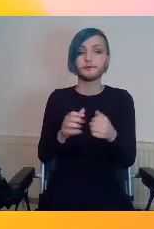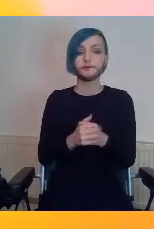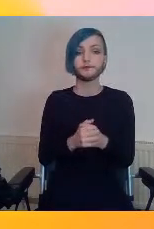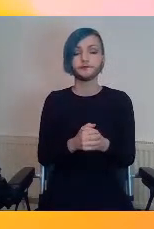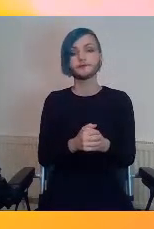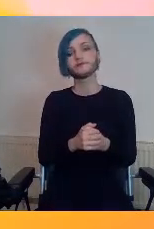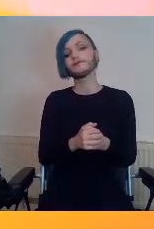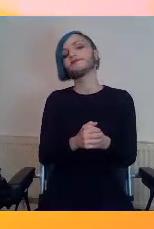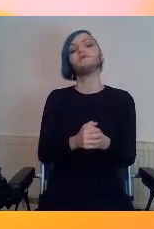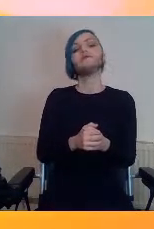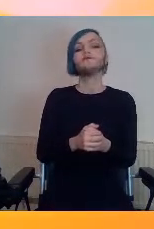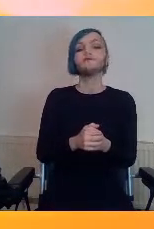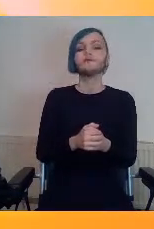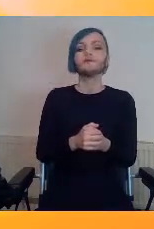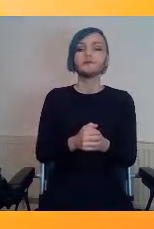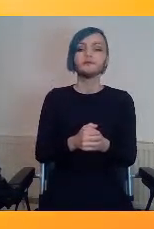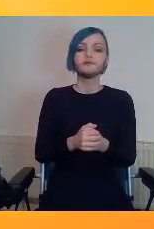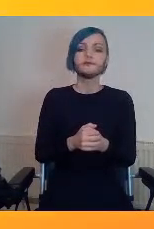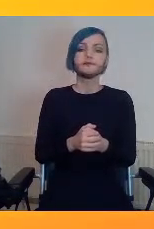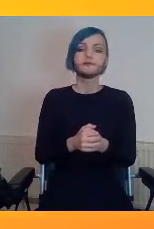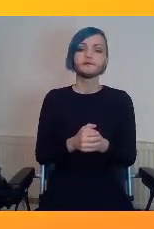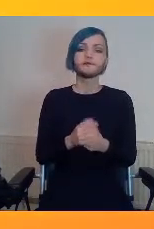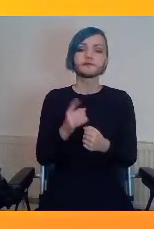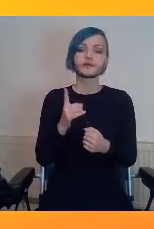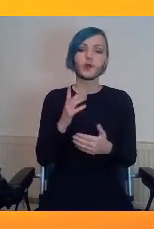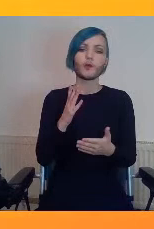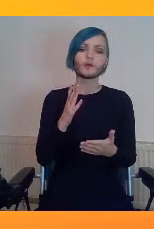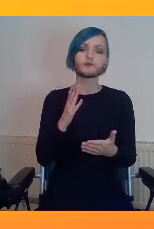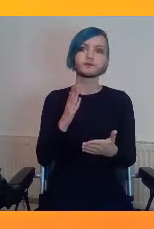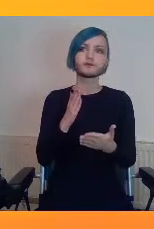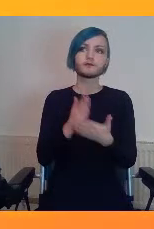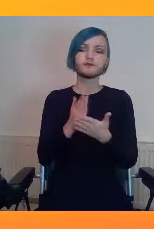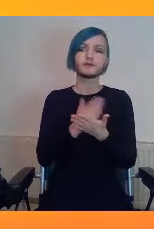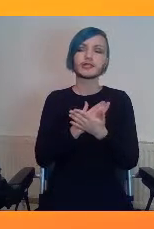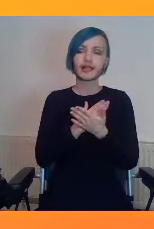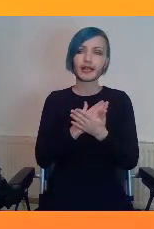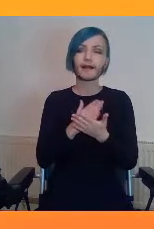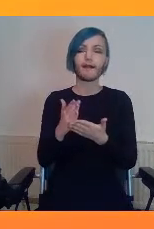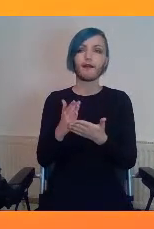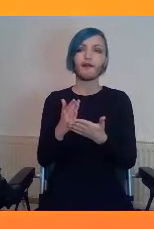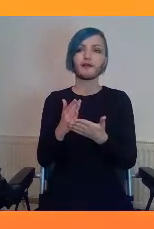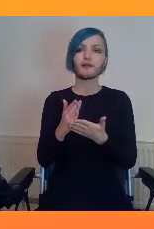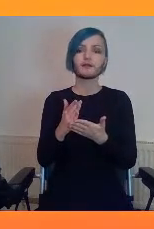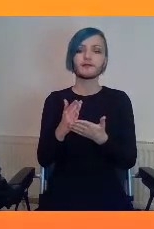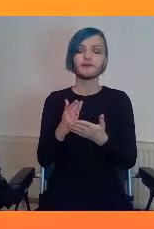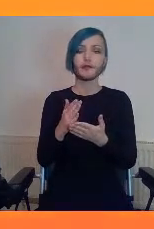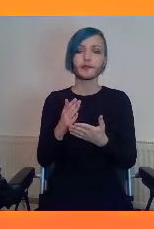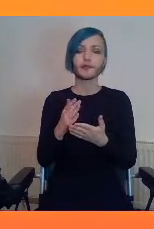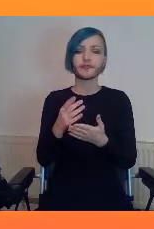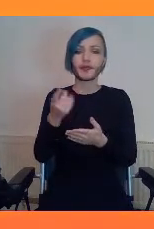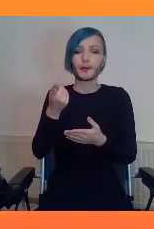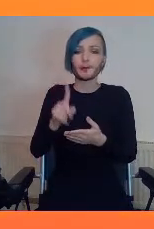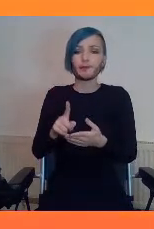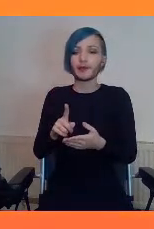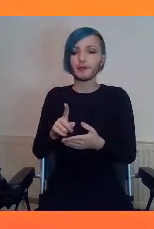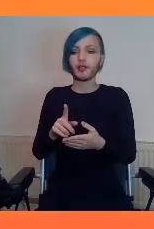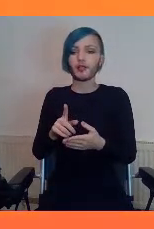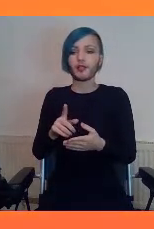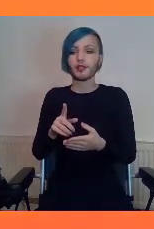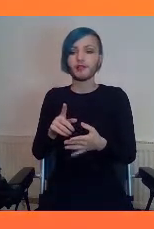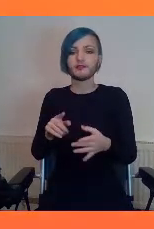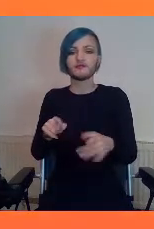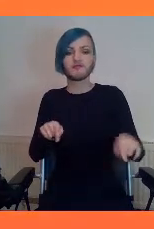like, you know, it's clear that the opposition to the LGBT community, those that don't recognize it, whether it's the state or